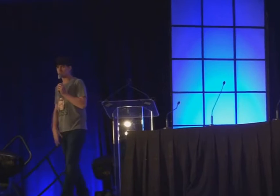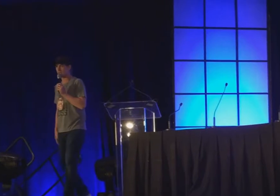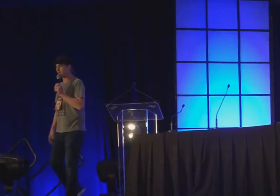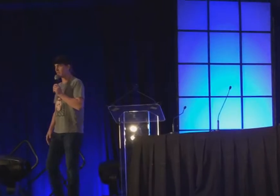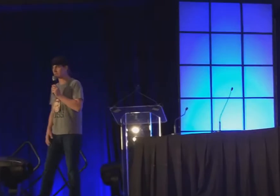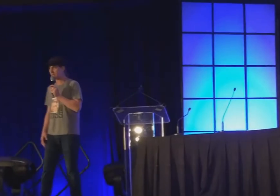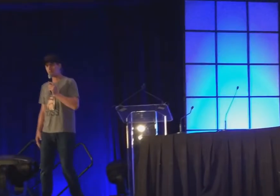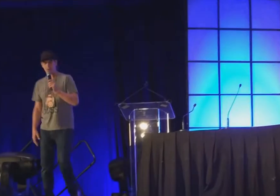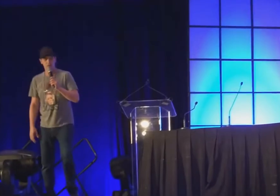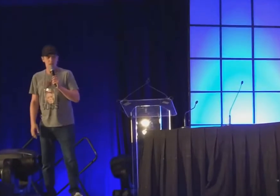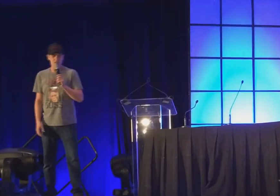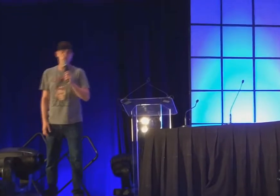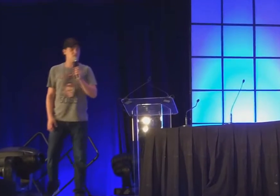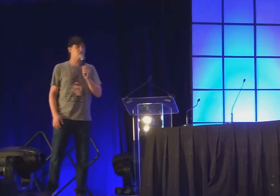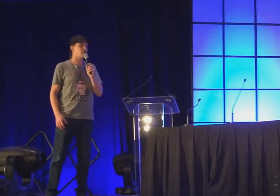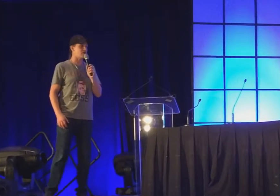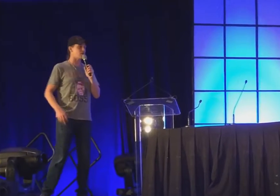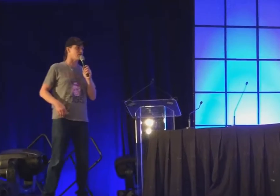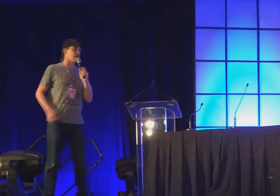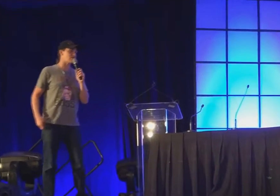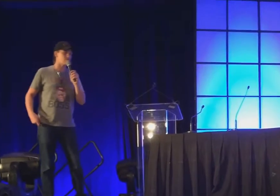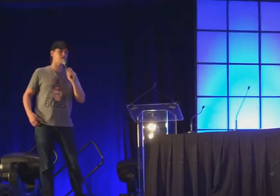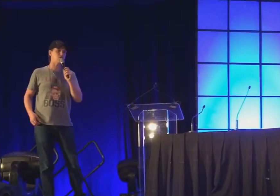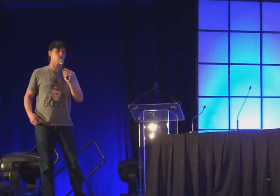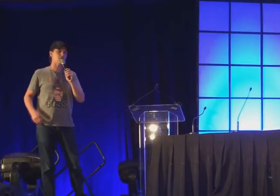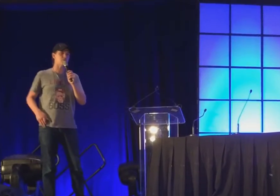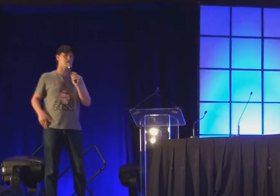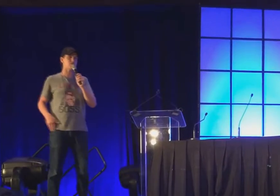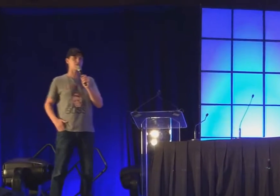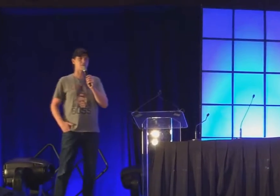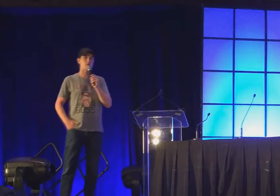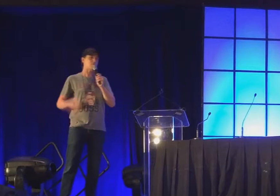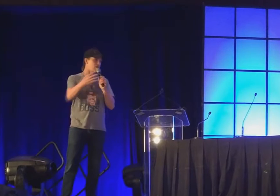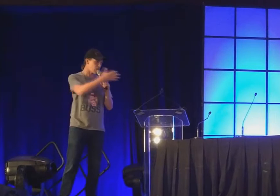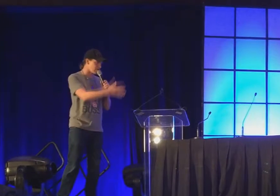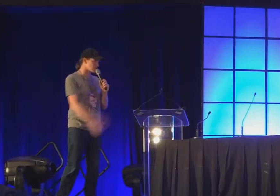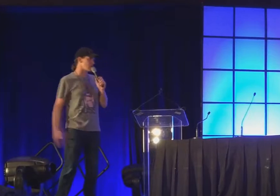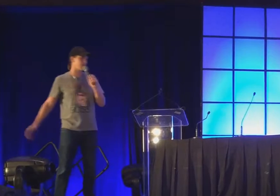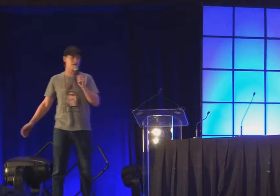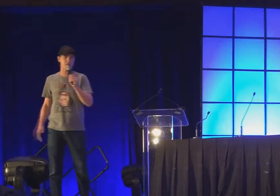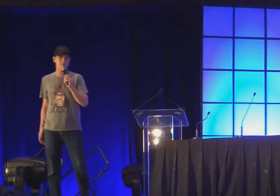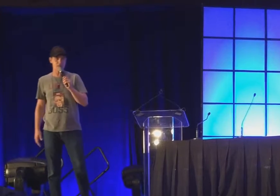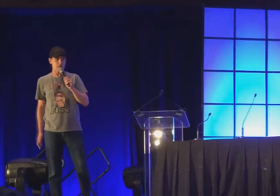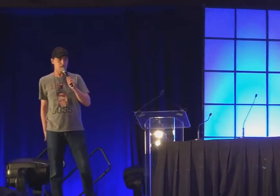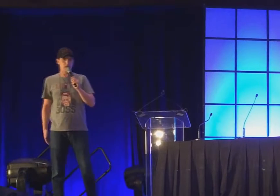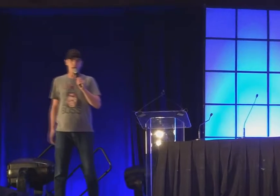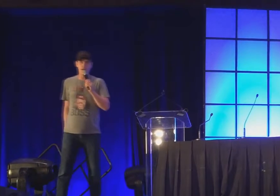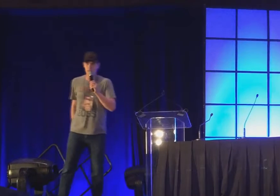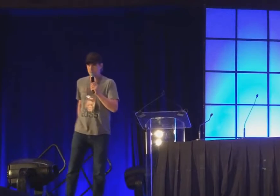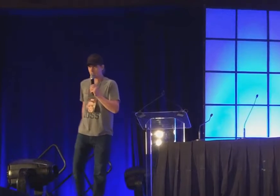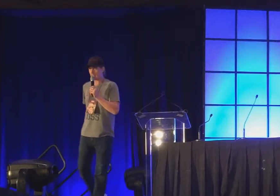it. Do a day here, a day there. So it's been fun. Yeah, we've gotten some really cool people to jump on board. Brian O'Halloran's going to be in it. Oh,